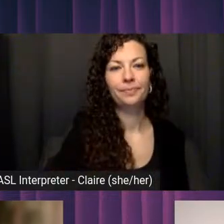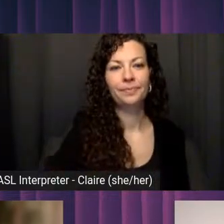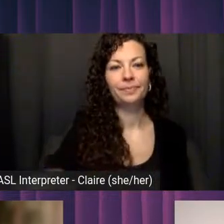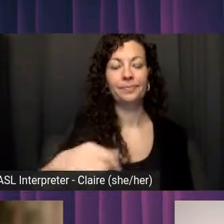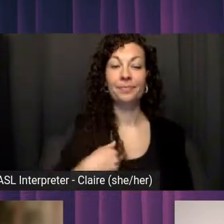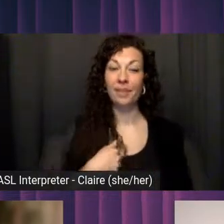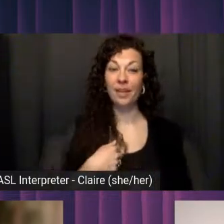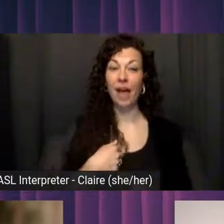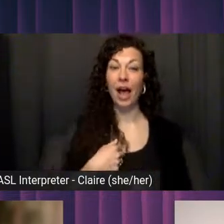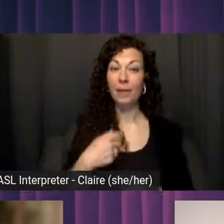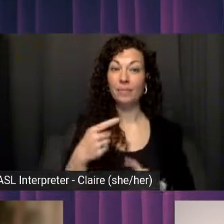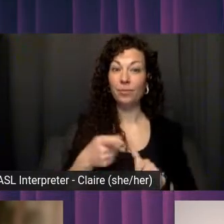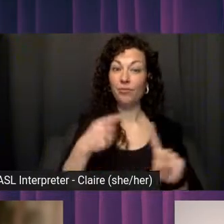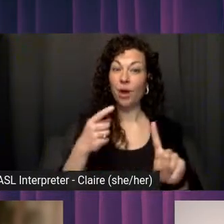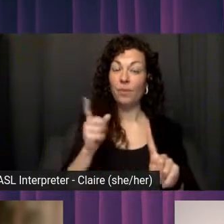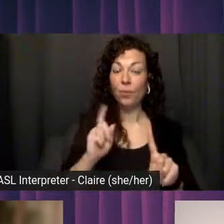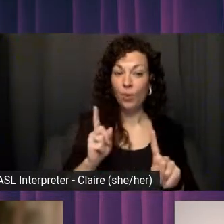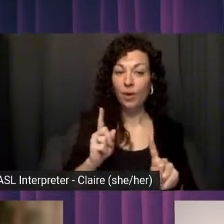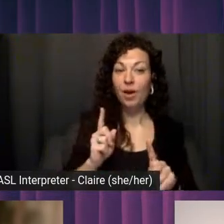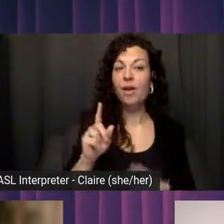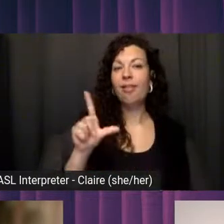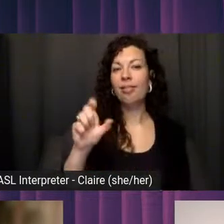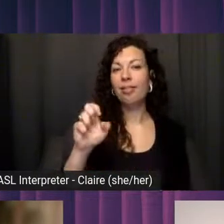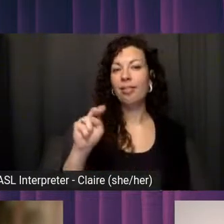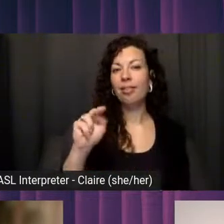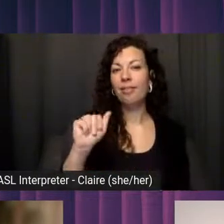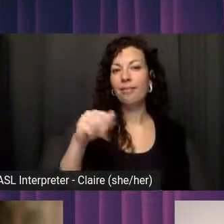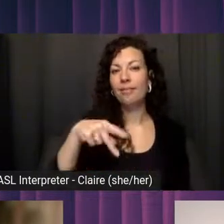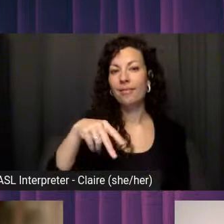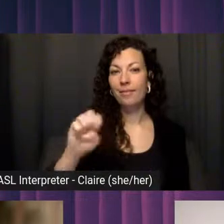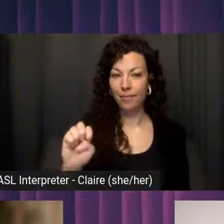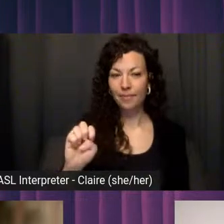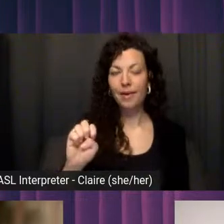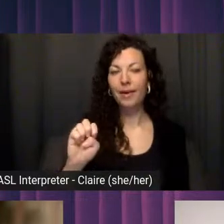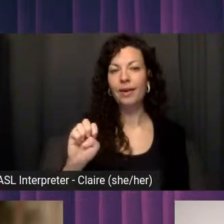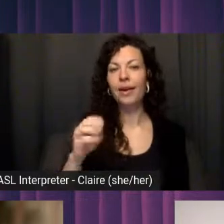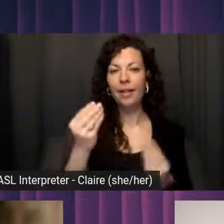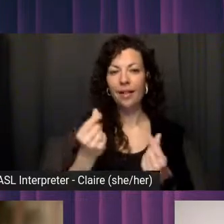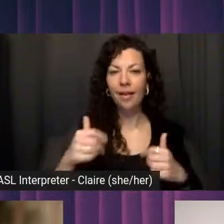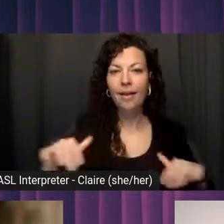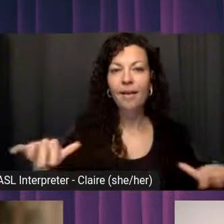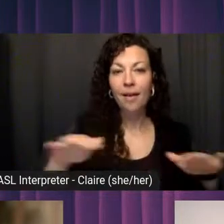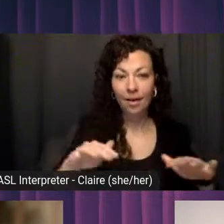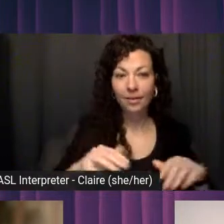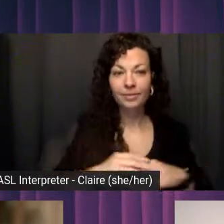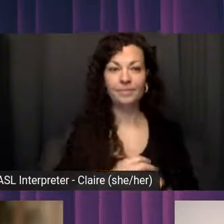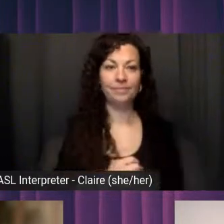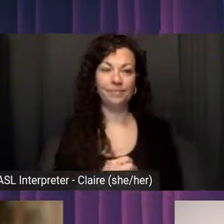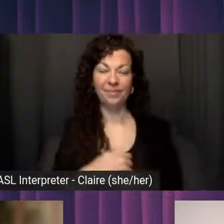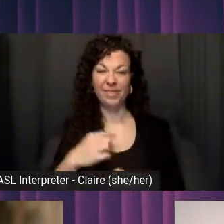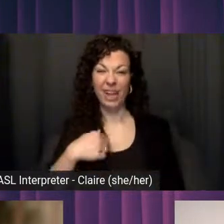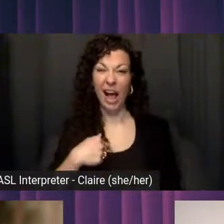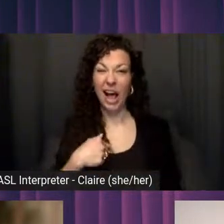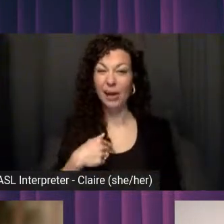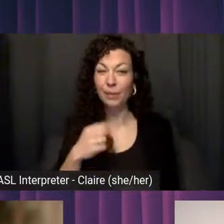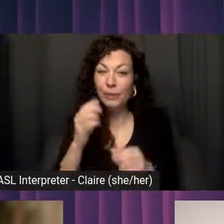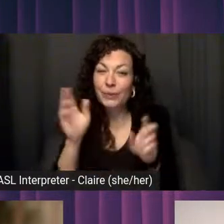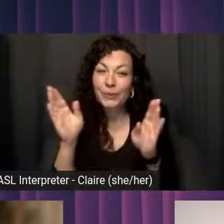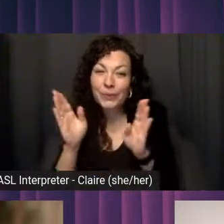unceded Lenape land for a brief visual description. I'm a pretty tiny person generally